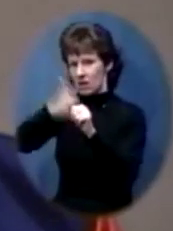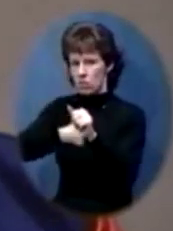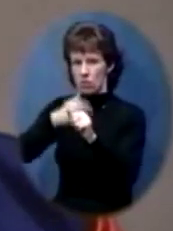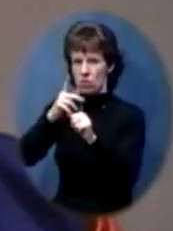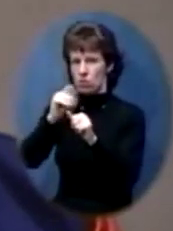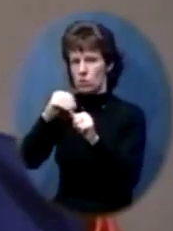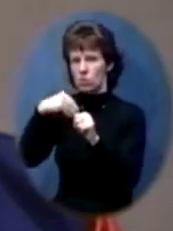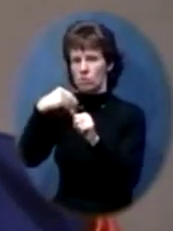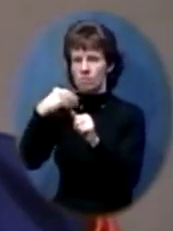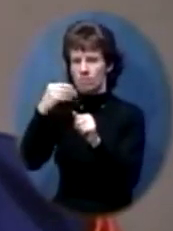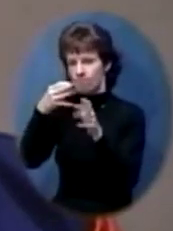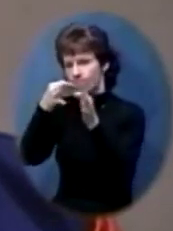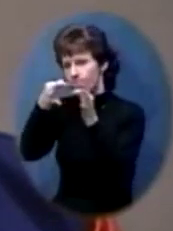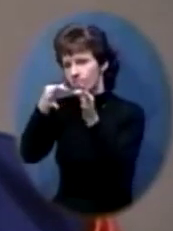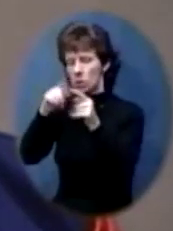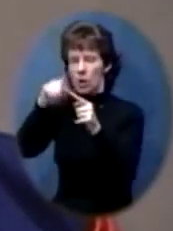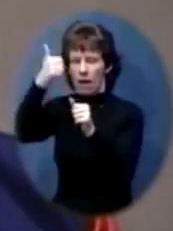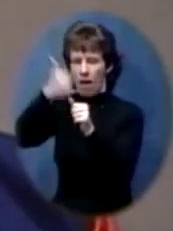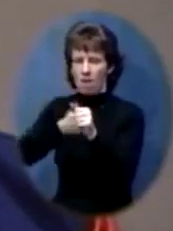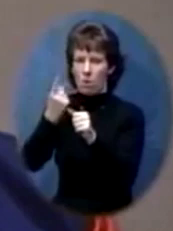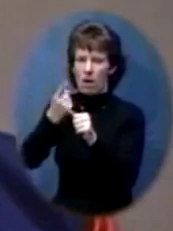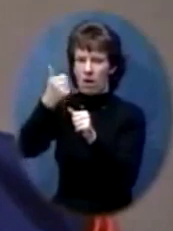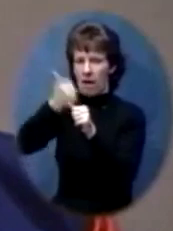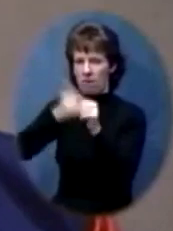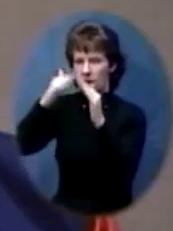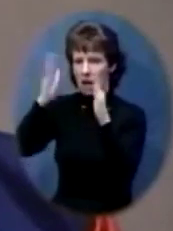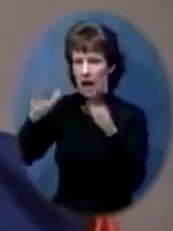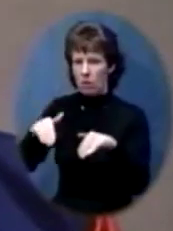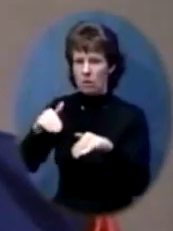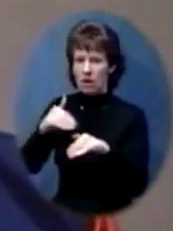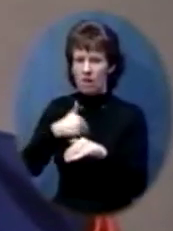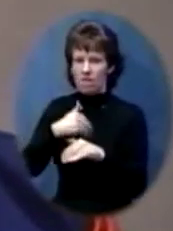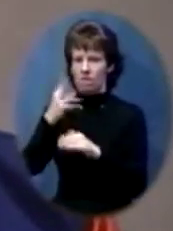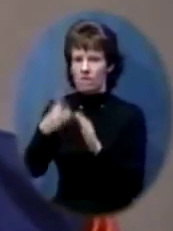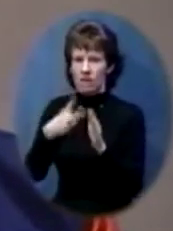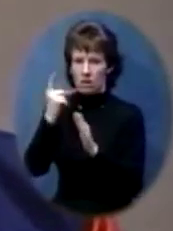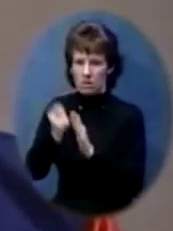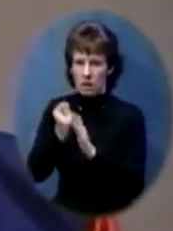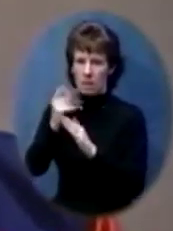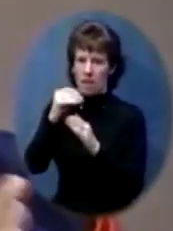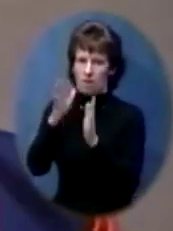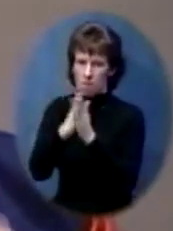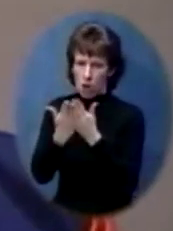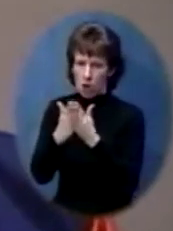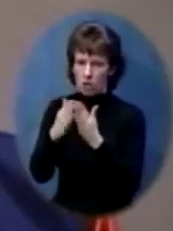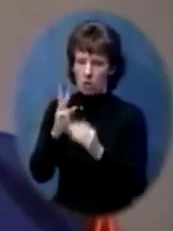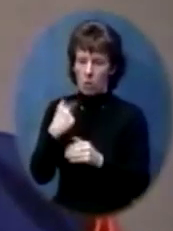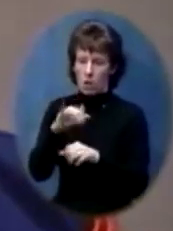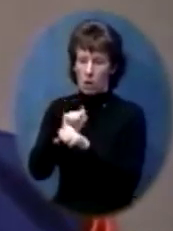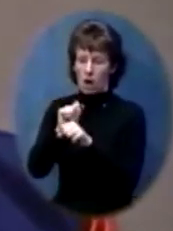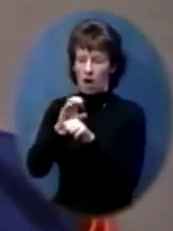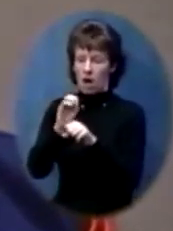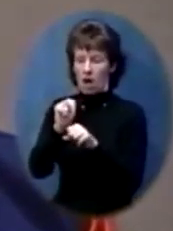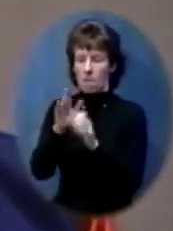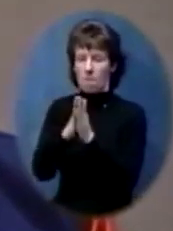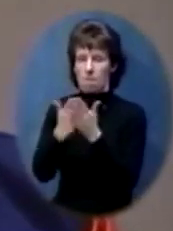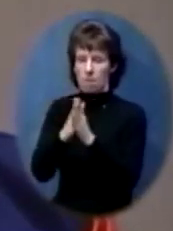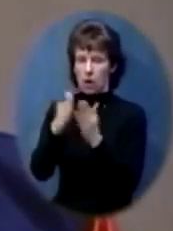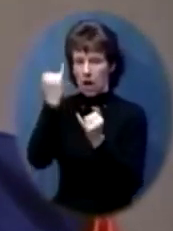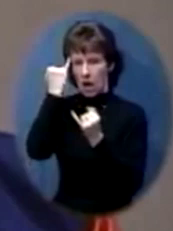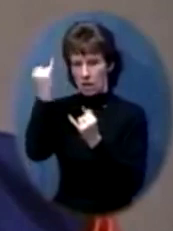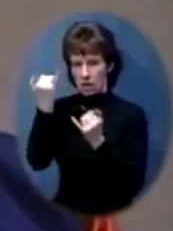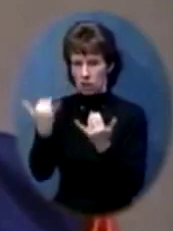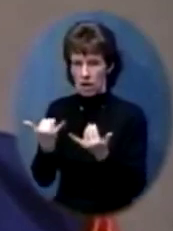everyone. And, of course, we want to make sure that every household has one of those videotapes and books. As a matter of fact, we're working on a book idea right